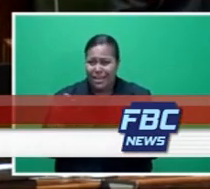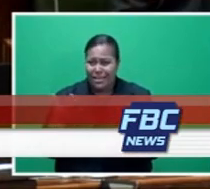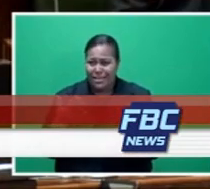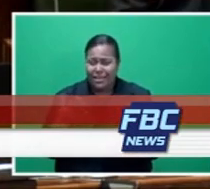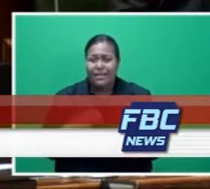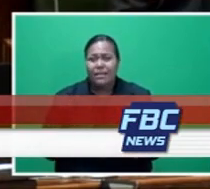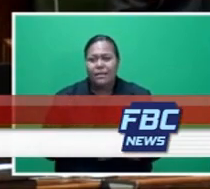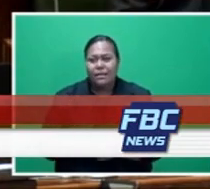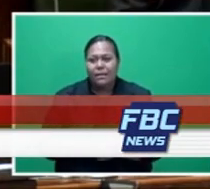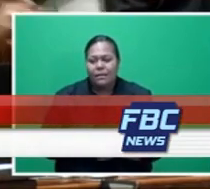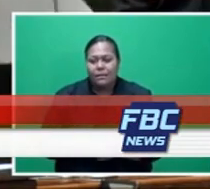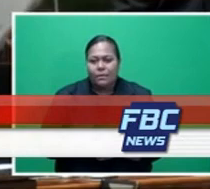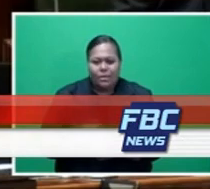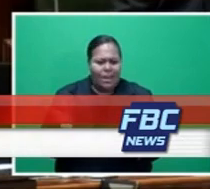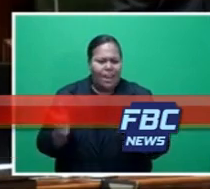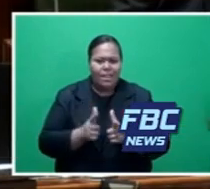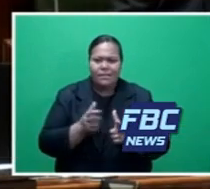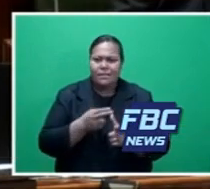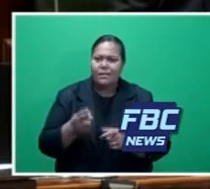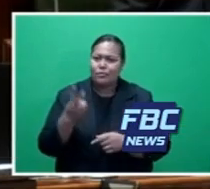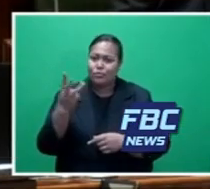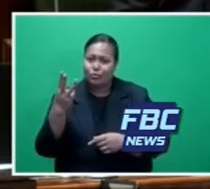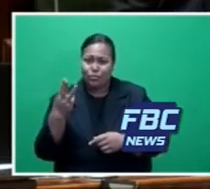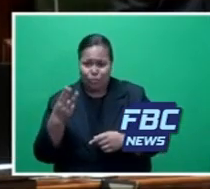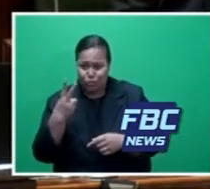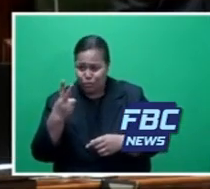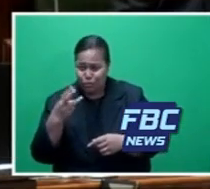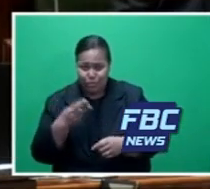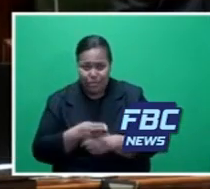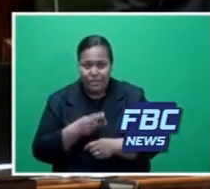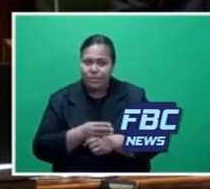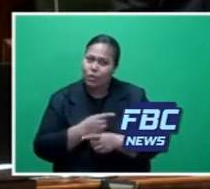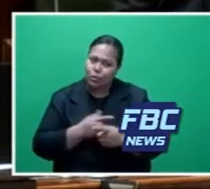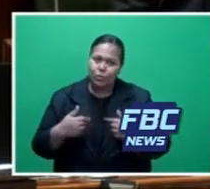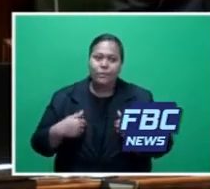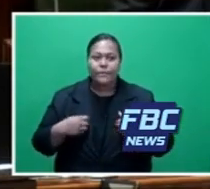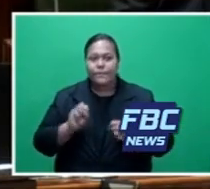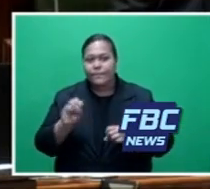2 months since the launch of this package, distributed